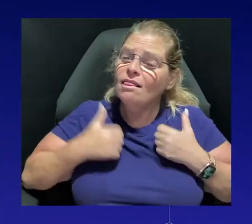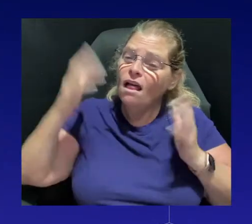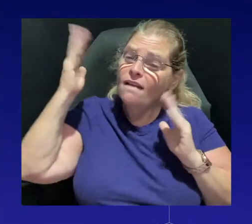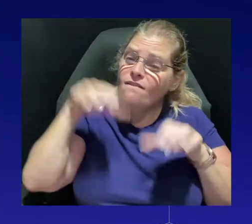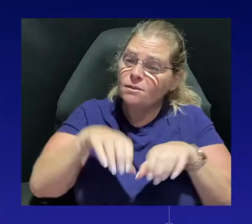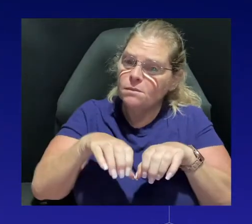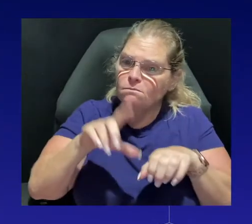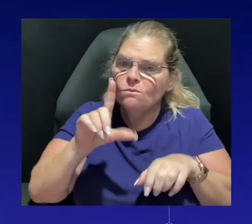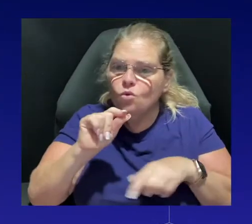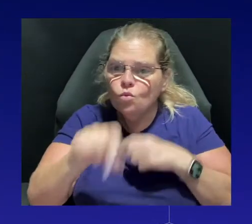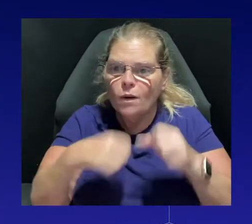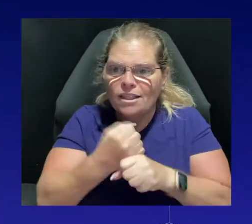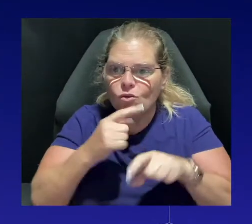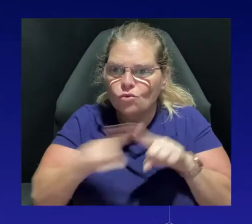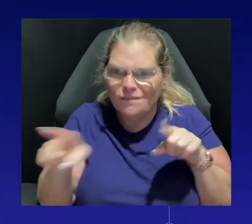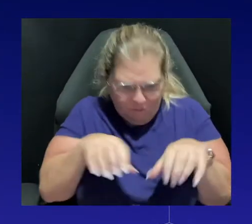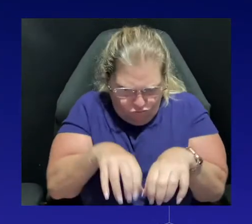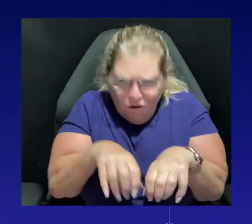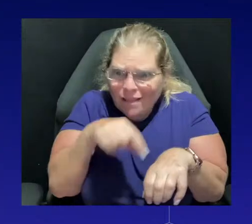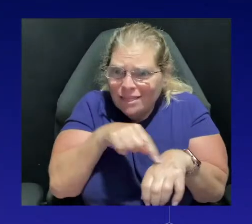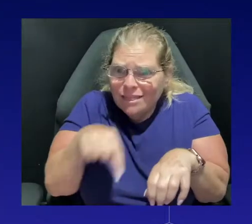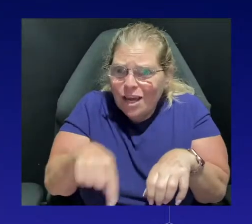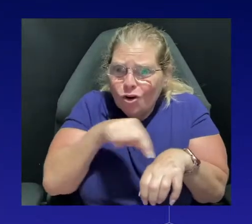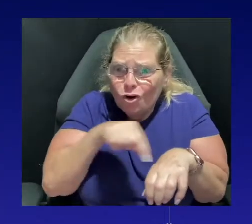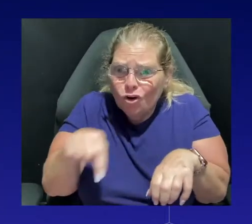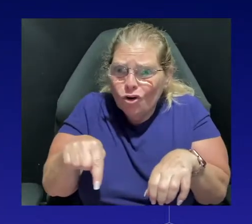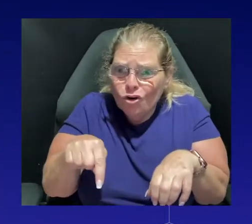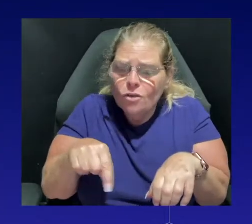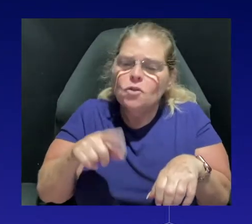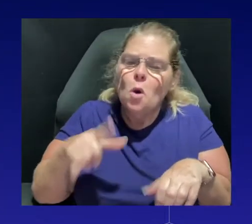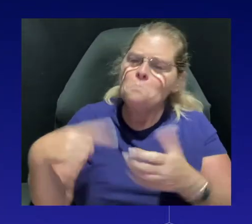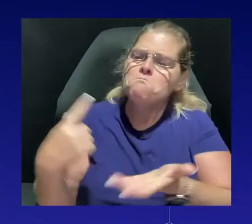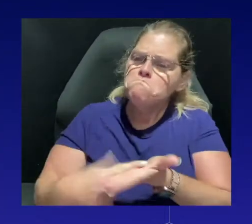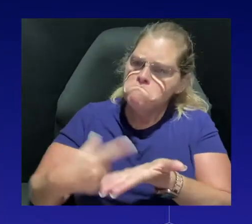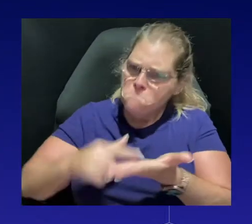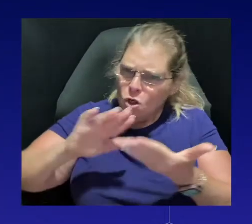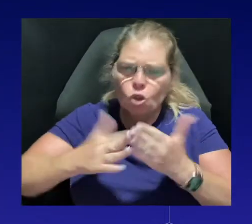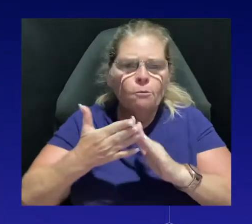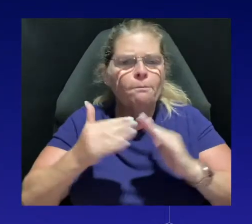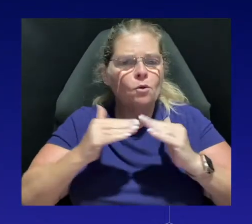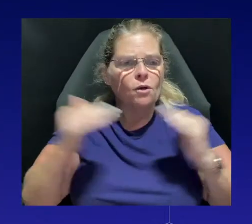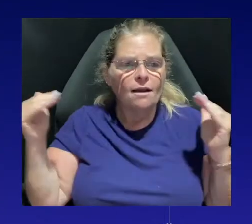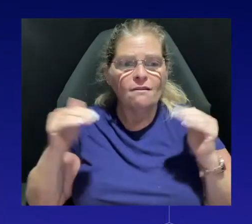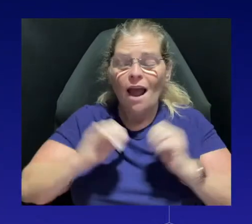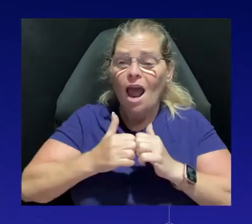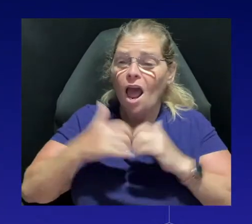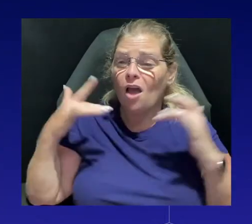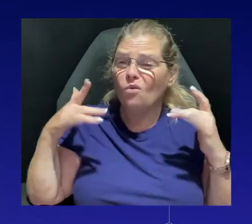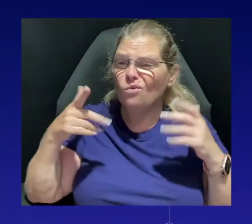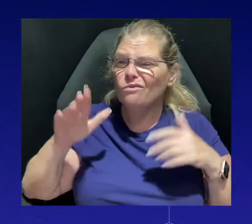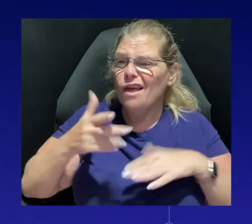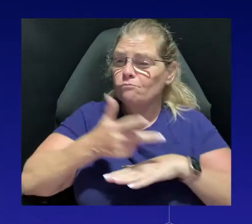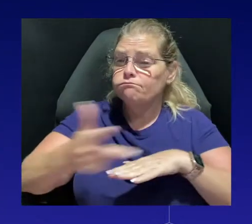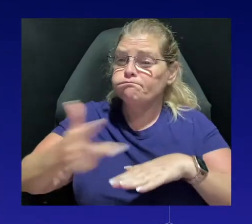intervention to address the community level by turning vacant lots into